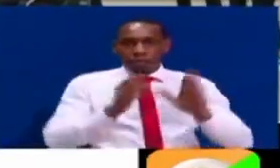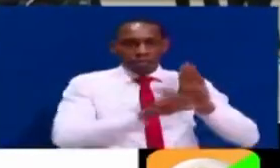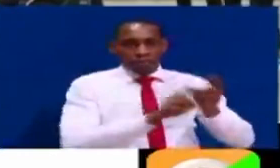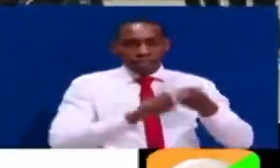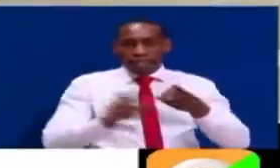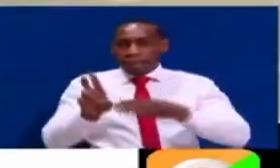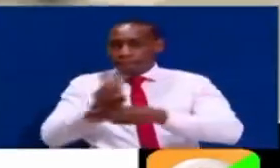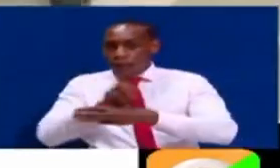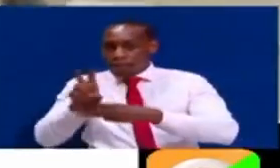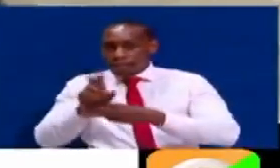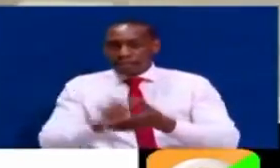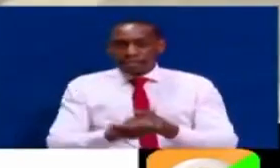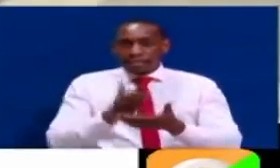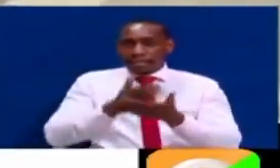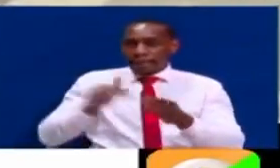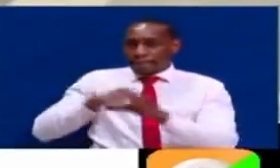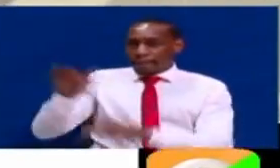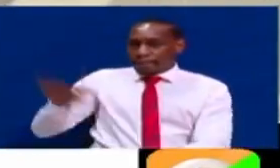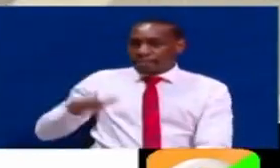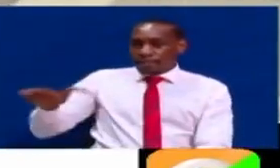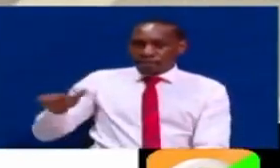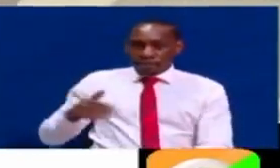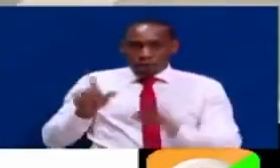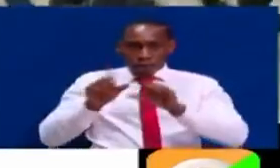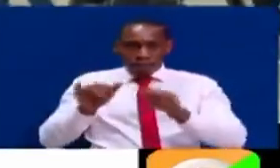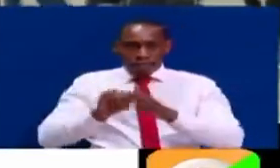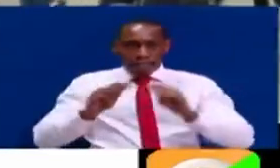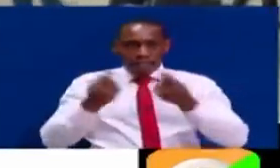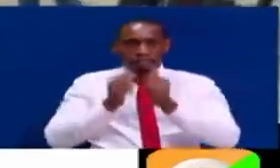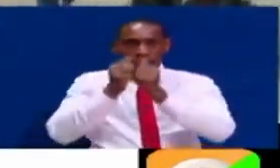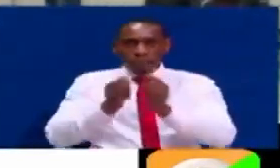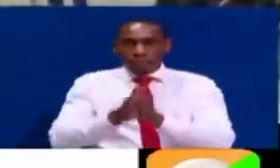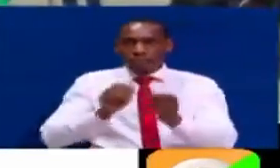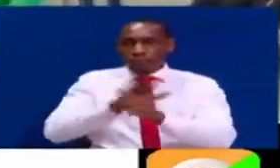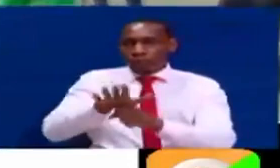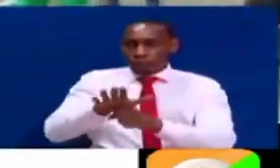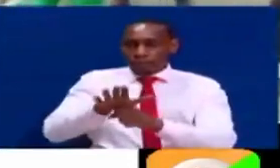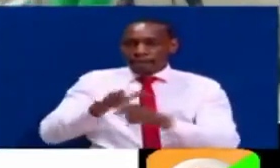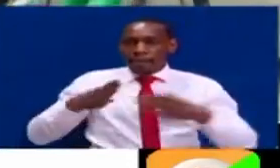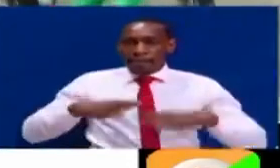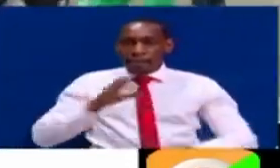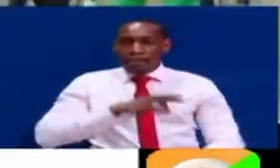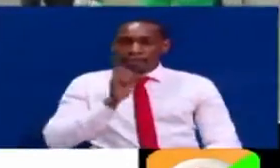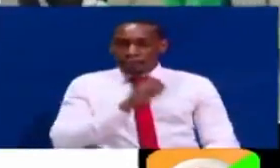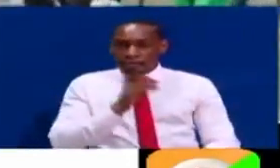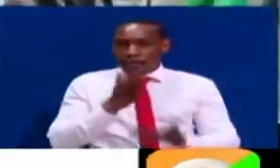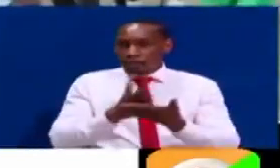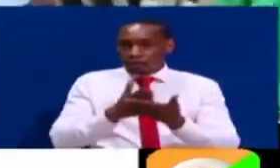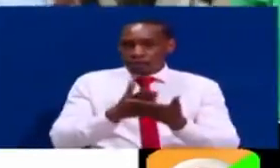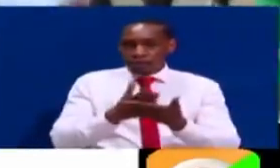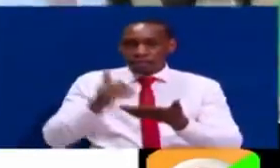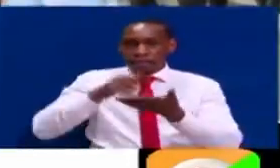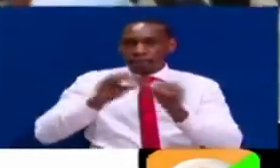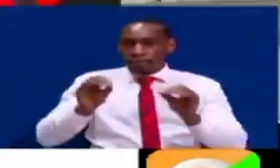and oversight. That some of the members of parliament are said to have teamed up with the COVID millionaires obviously rules them out